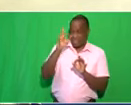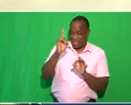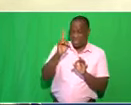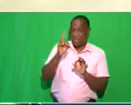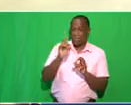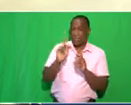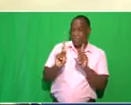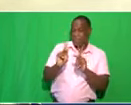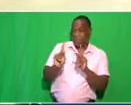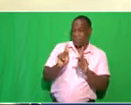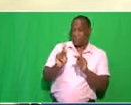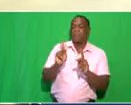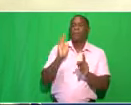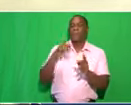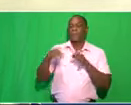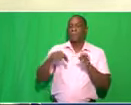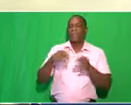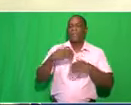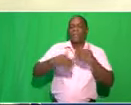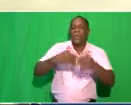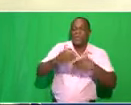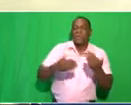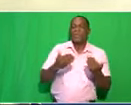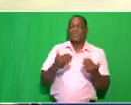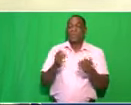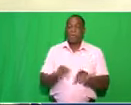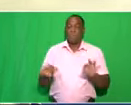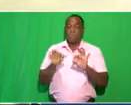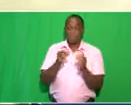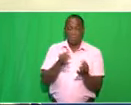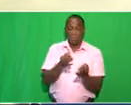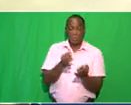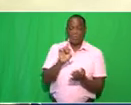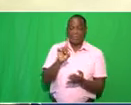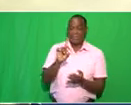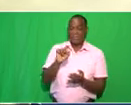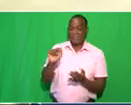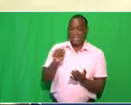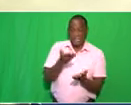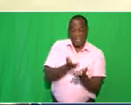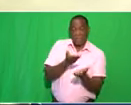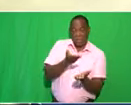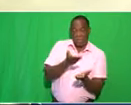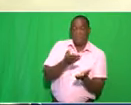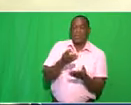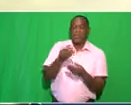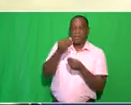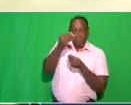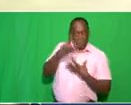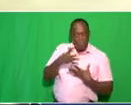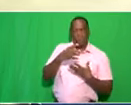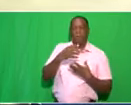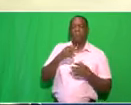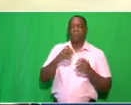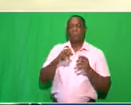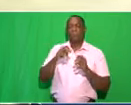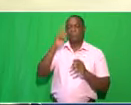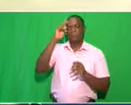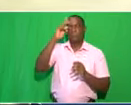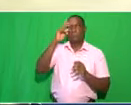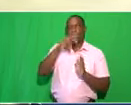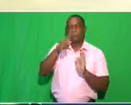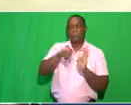policy process, to share some of the key data that have informed our policy analysis, and discuss the implications